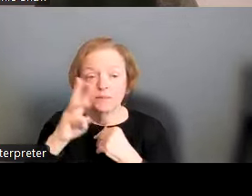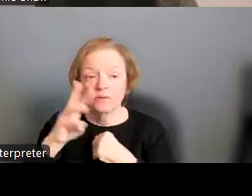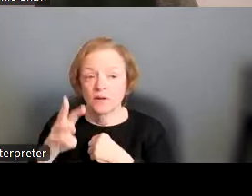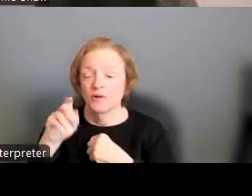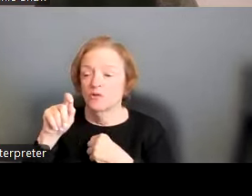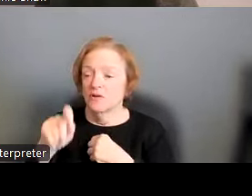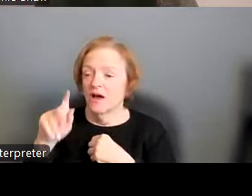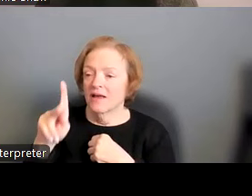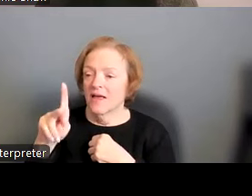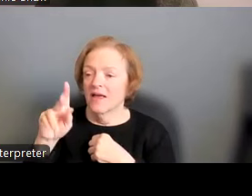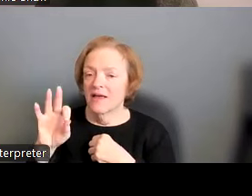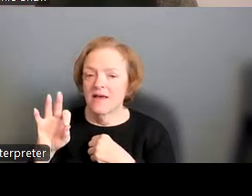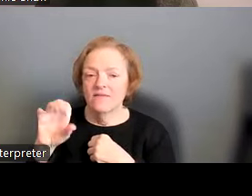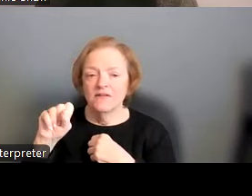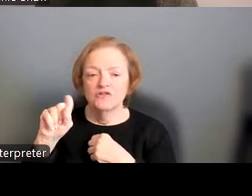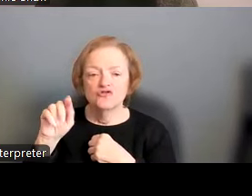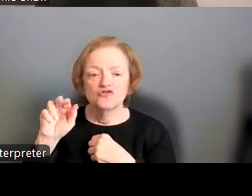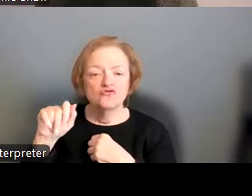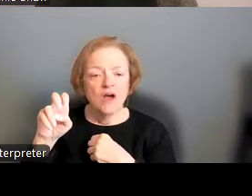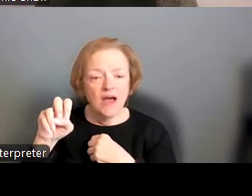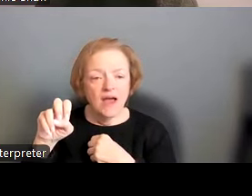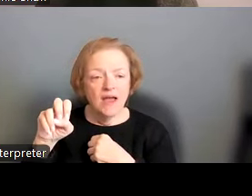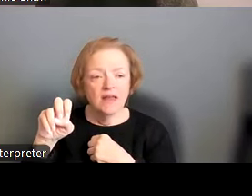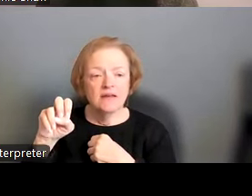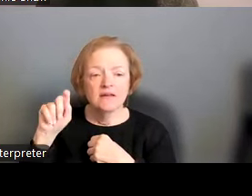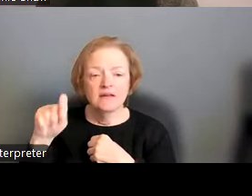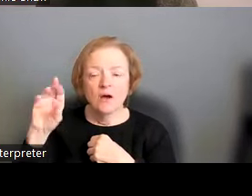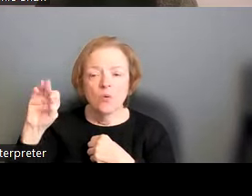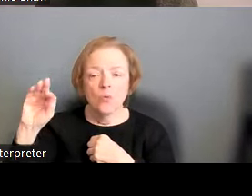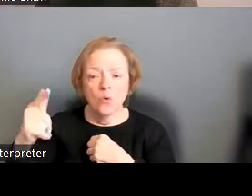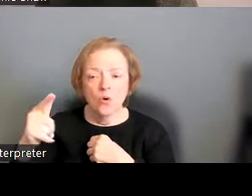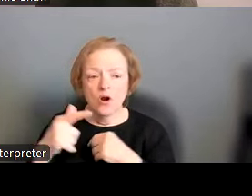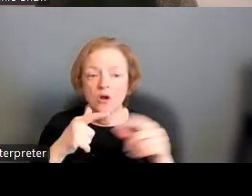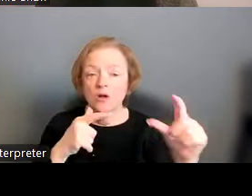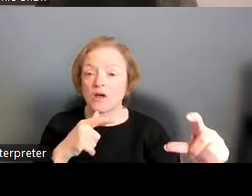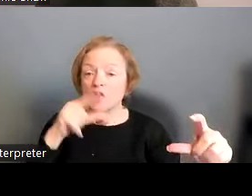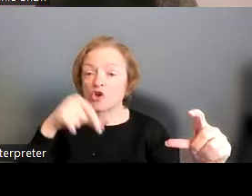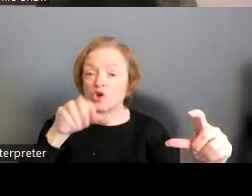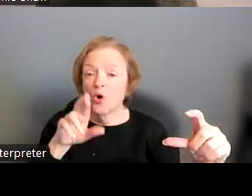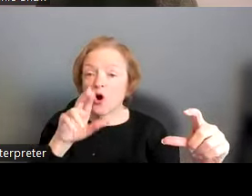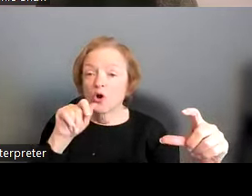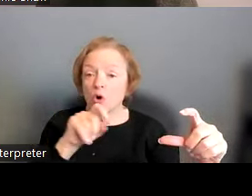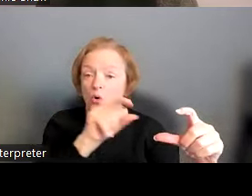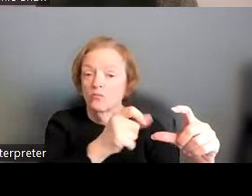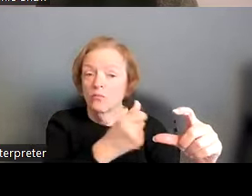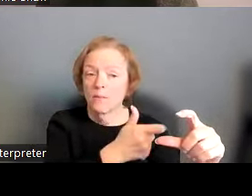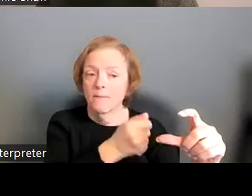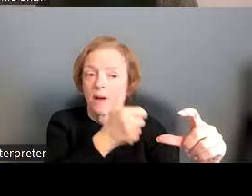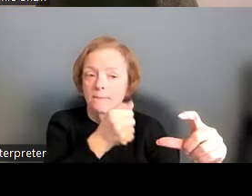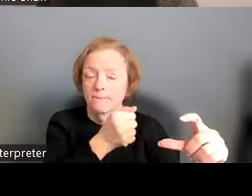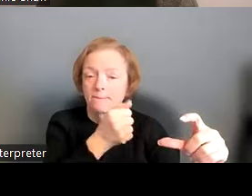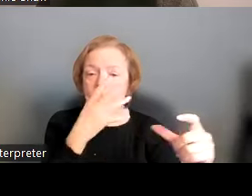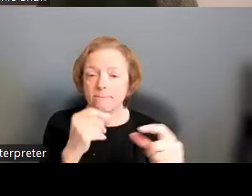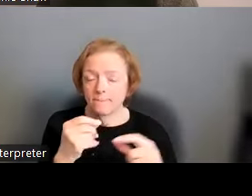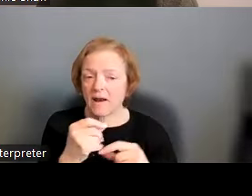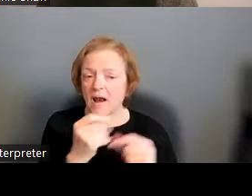www.kfstride.org. The QR code is there, and I'll leave that up. And then also to follow us on Facebook. So I'm going to leave that up